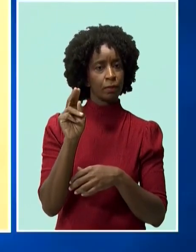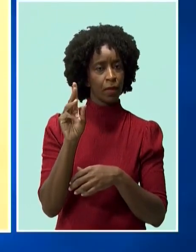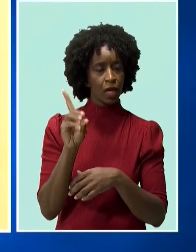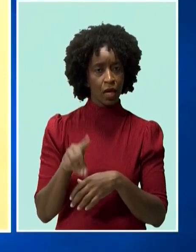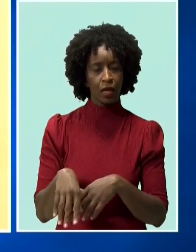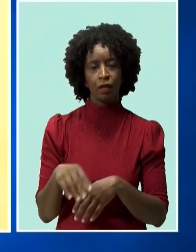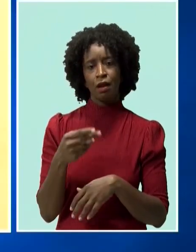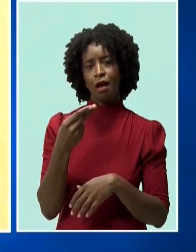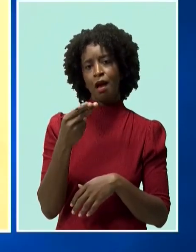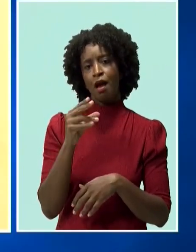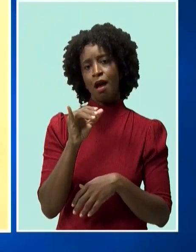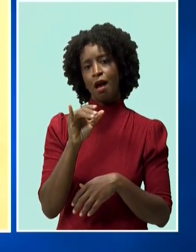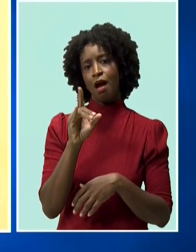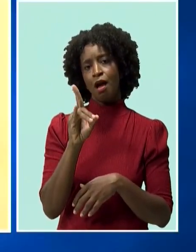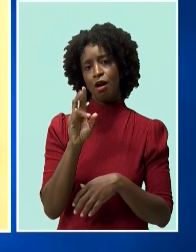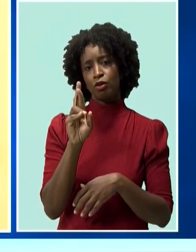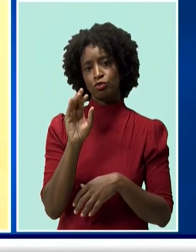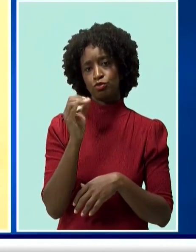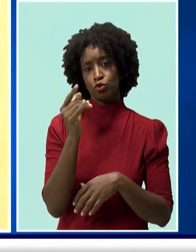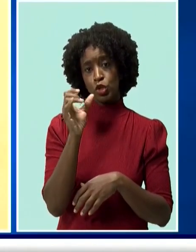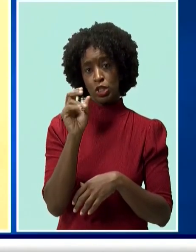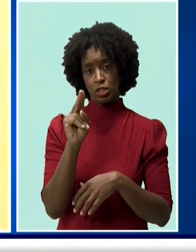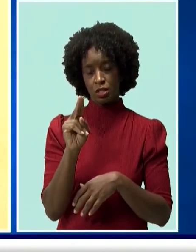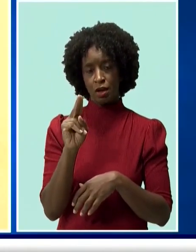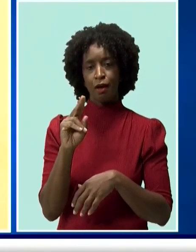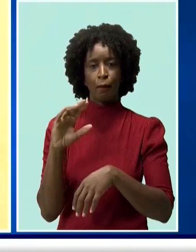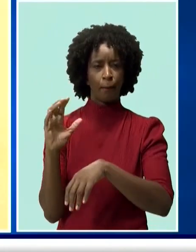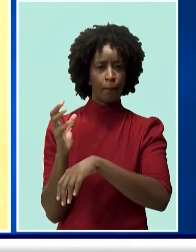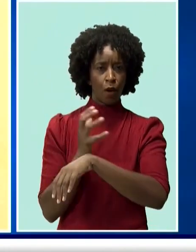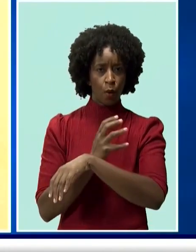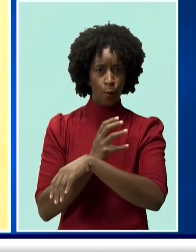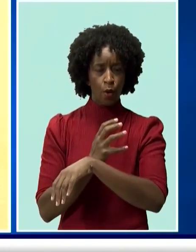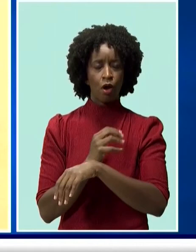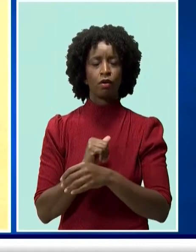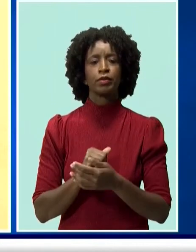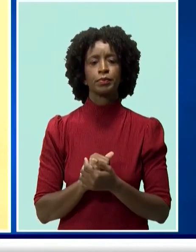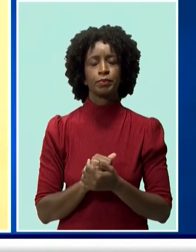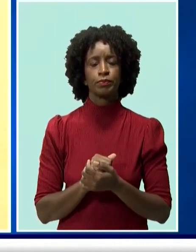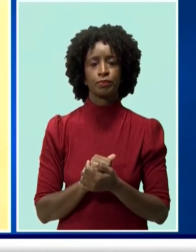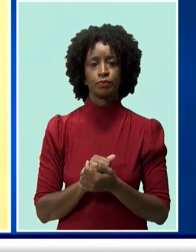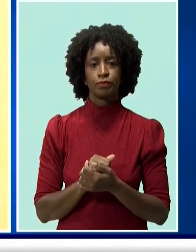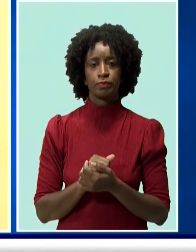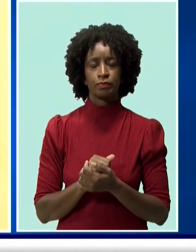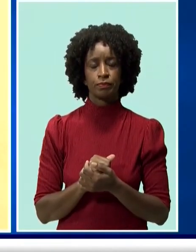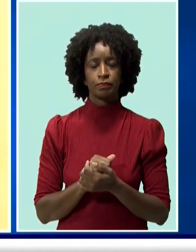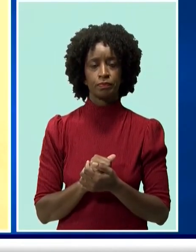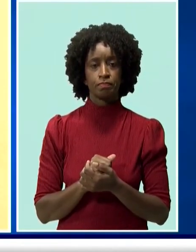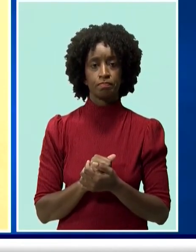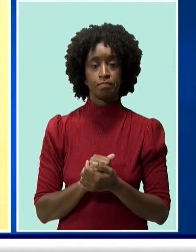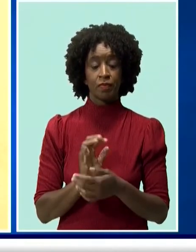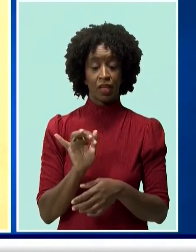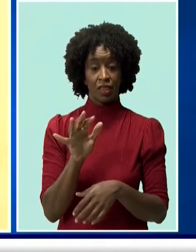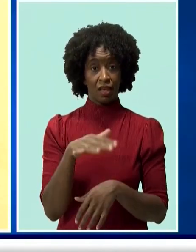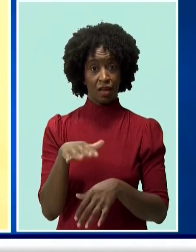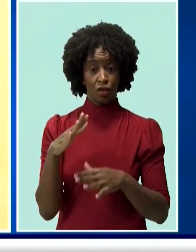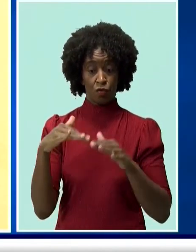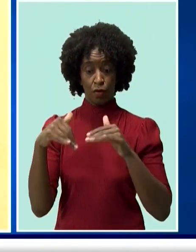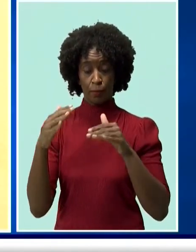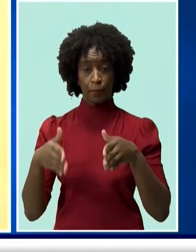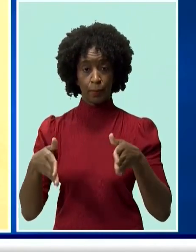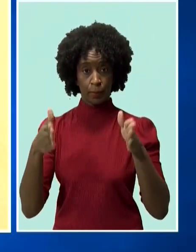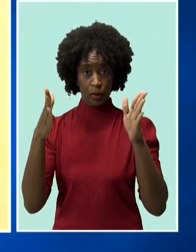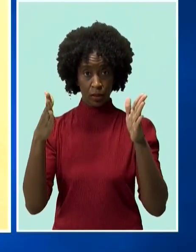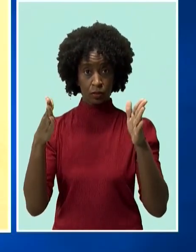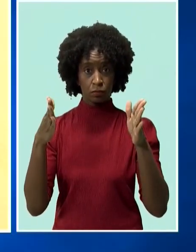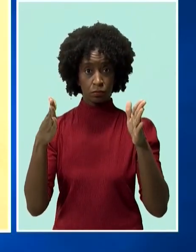The distinction with this plant is that the plant is going to be so designed that what it actually designates to be